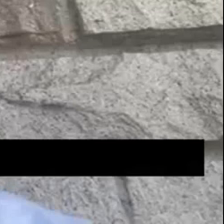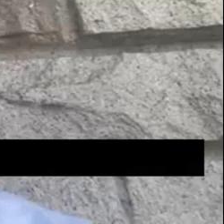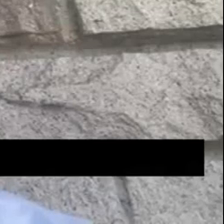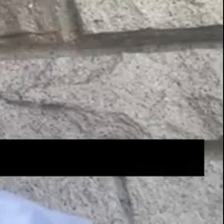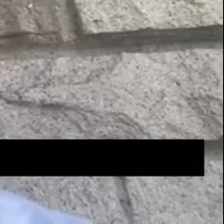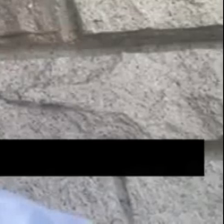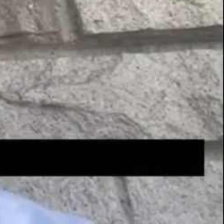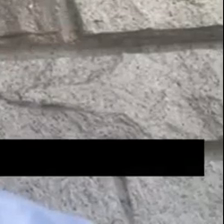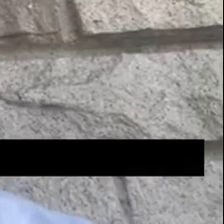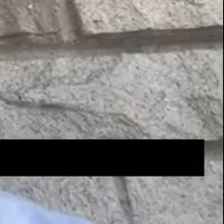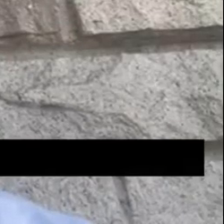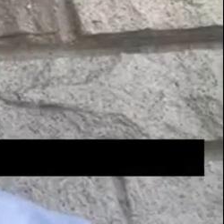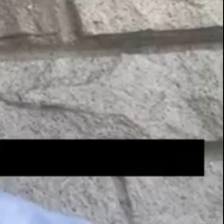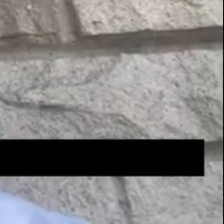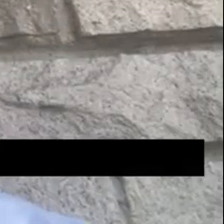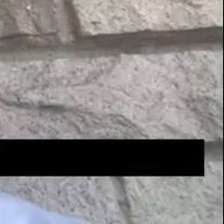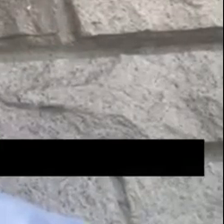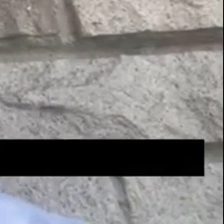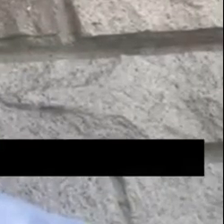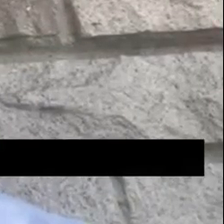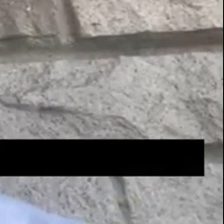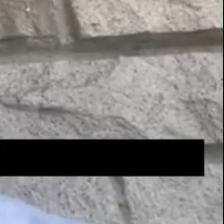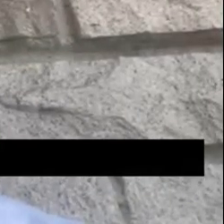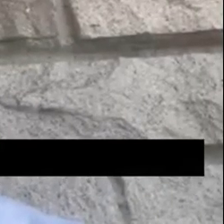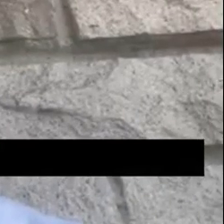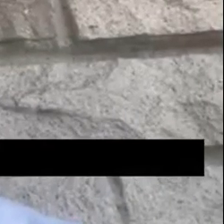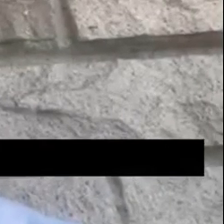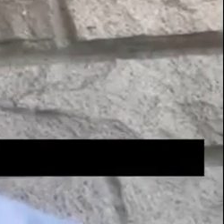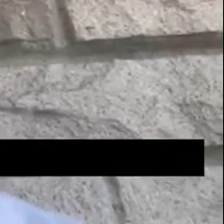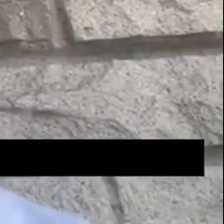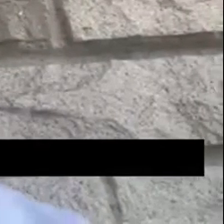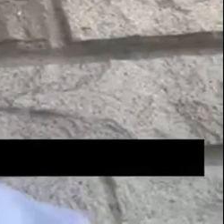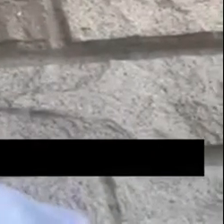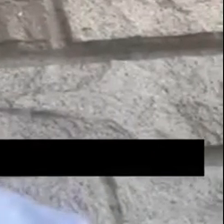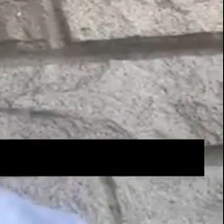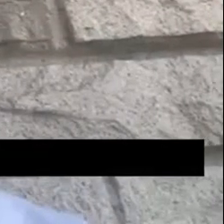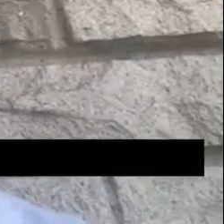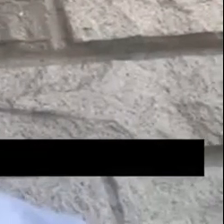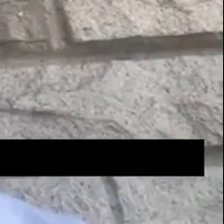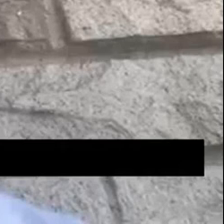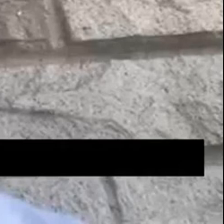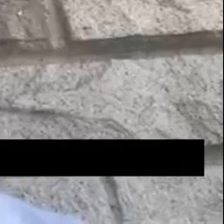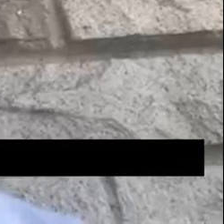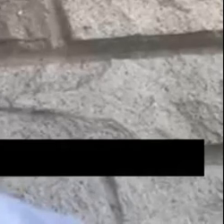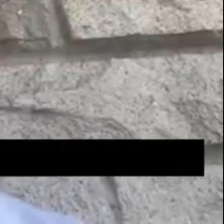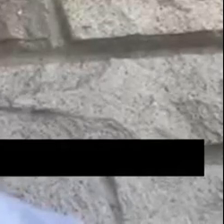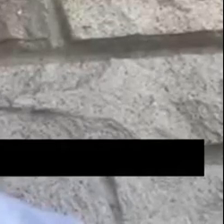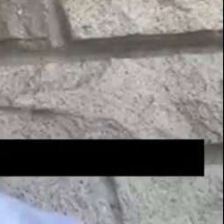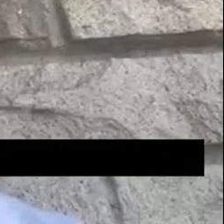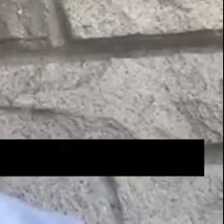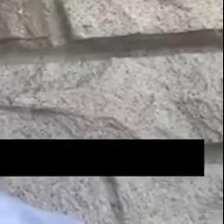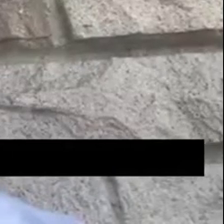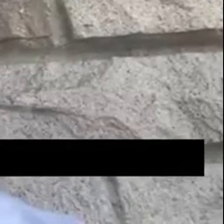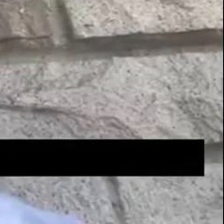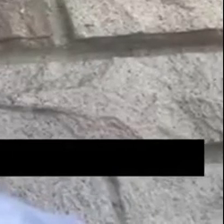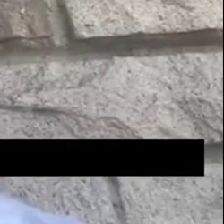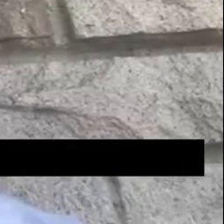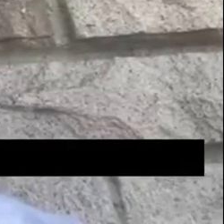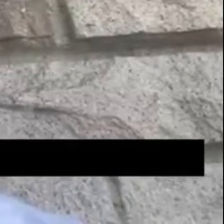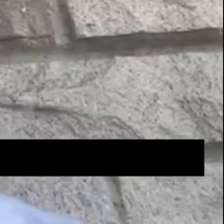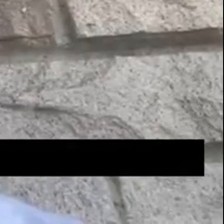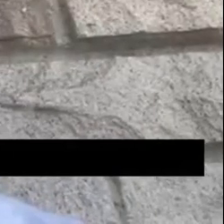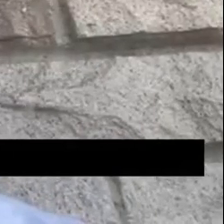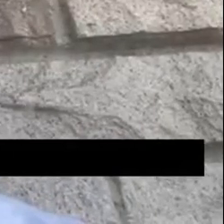on and so I start committing crimes I start stealing I start just rebelling